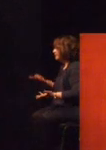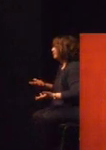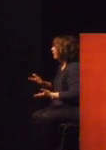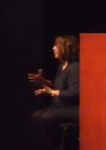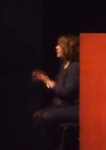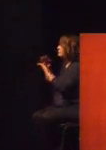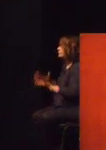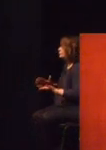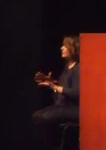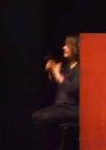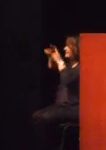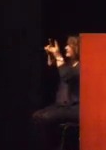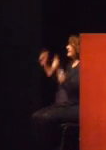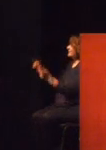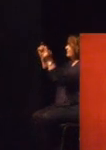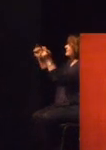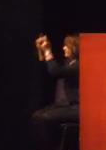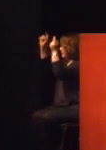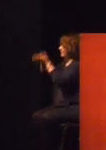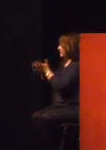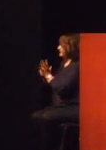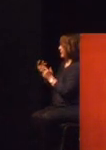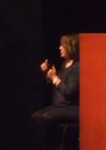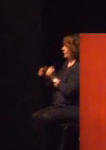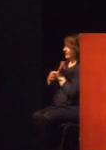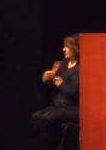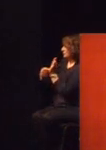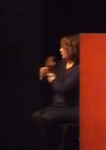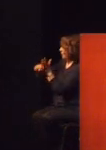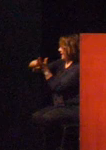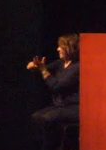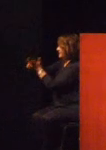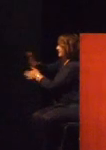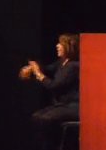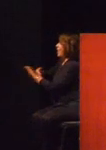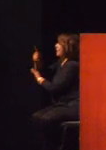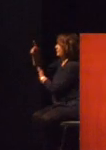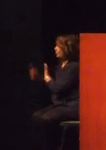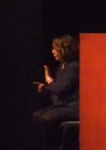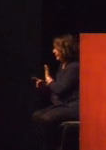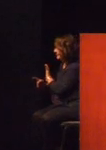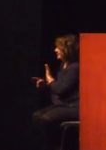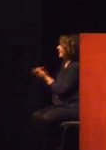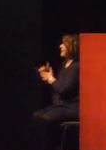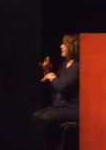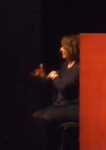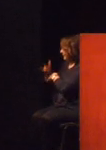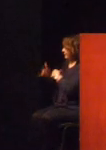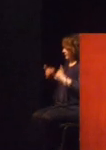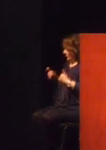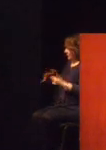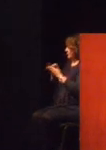is an in-reach event where really we're trying to highlight all the programs and services that are available to our currently enrolled students.